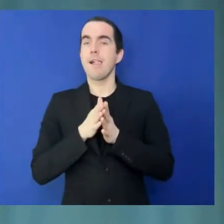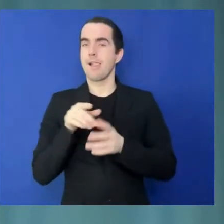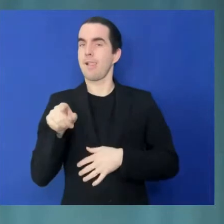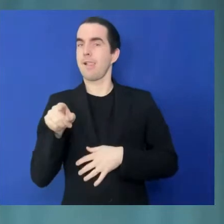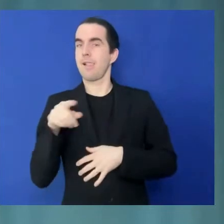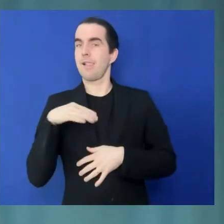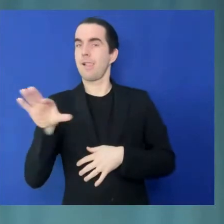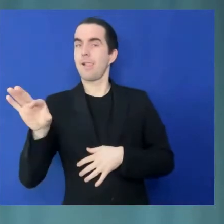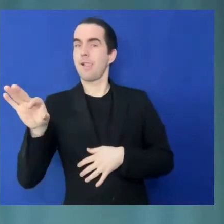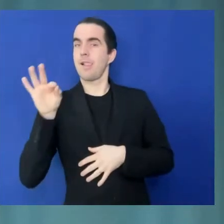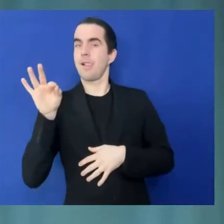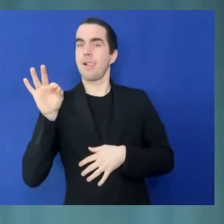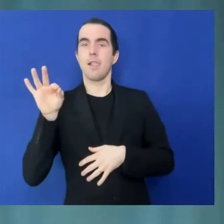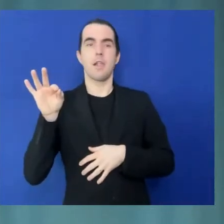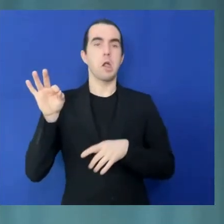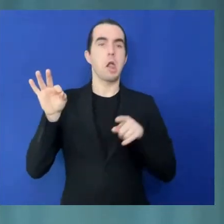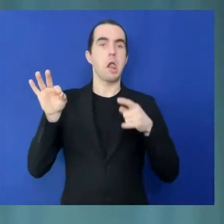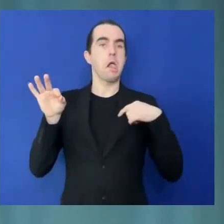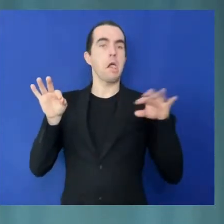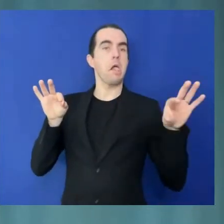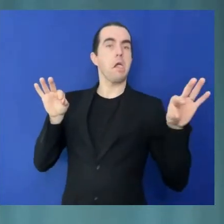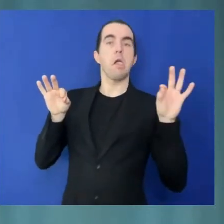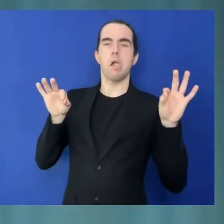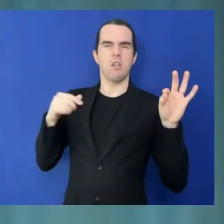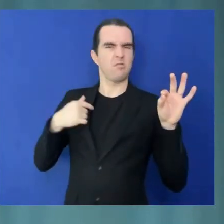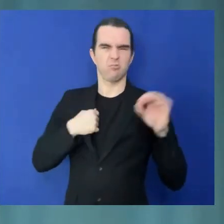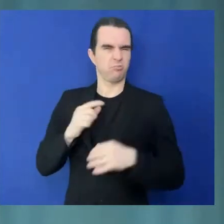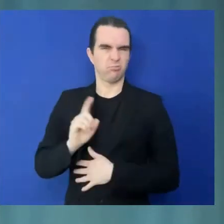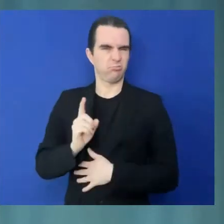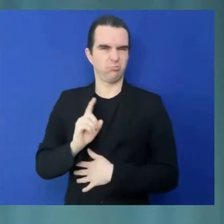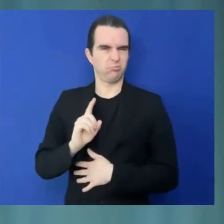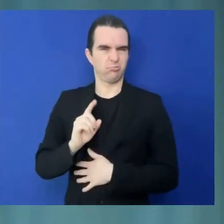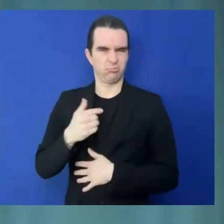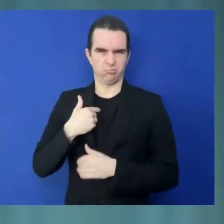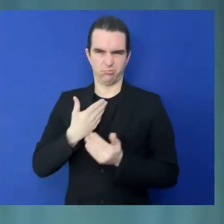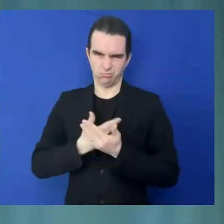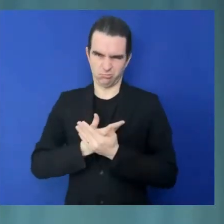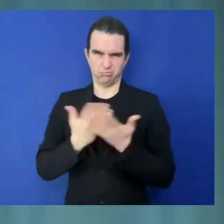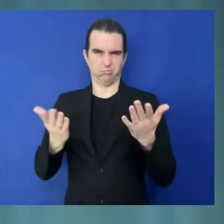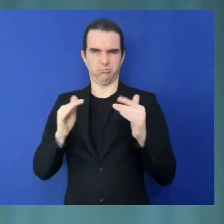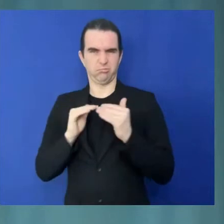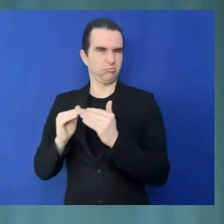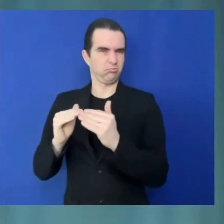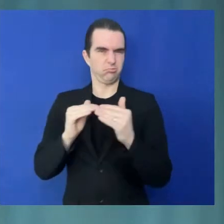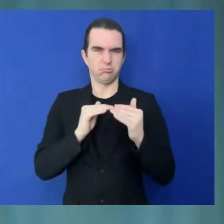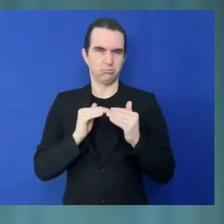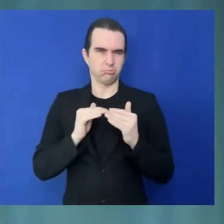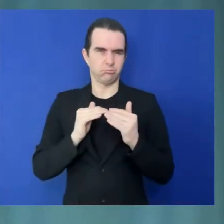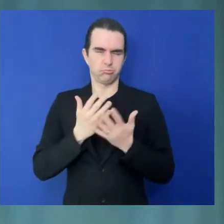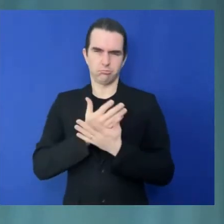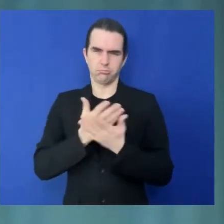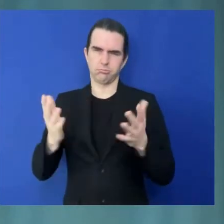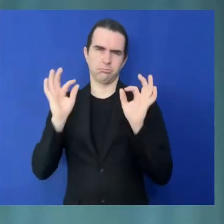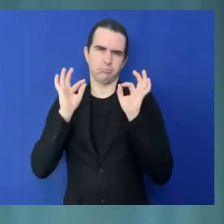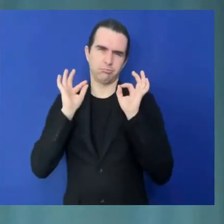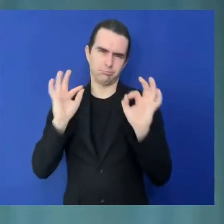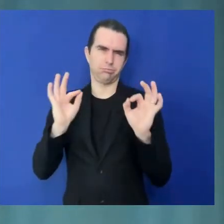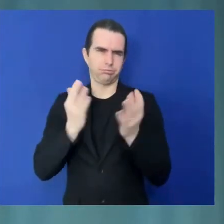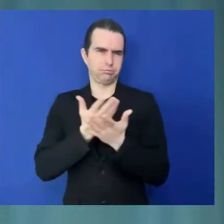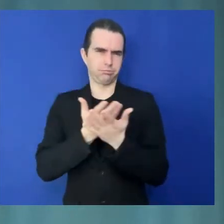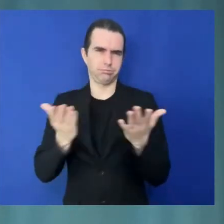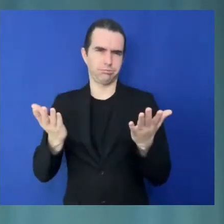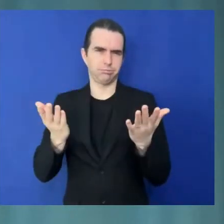should like to shout out 3 groups of you. First, from so far away, and for the first